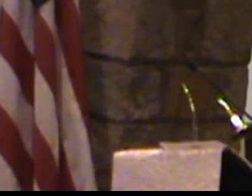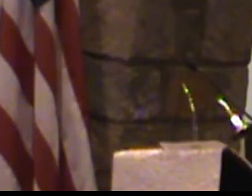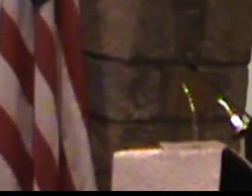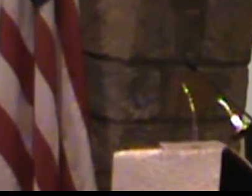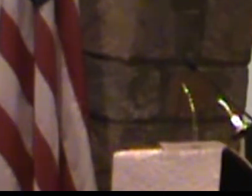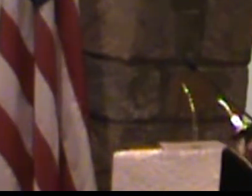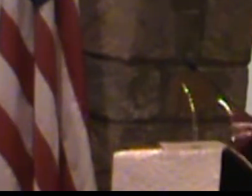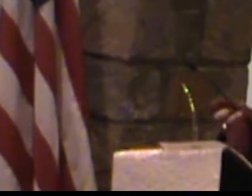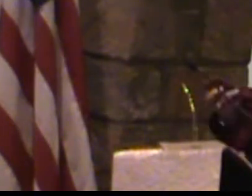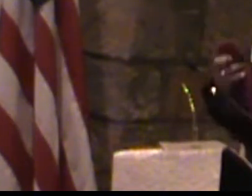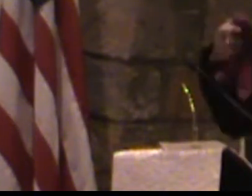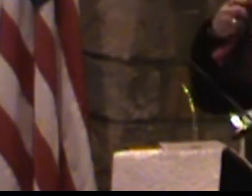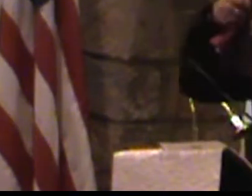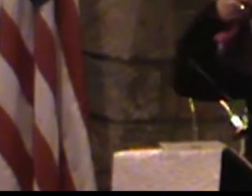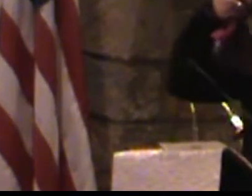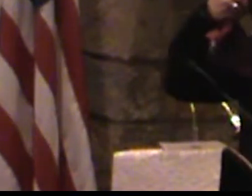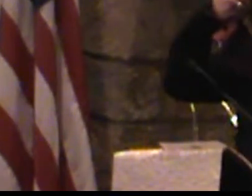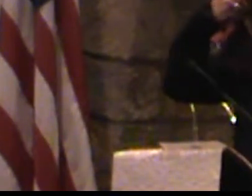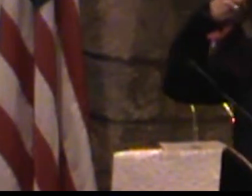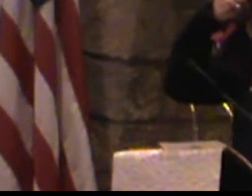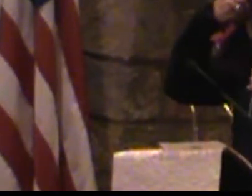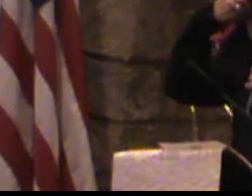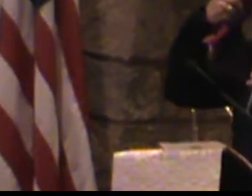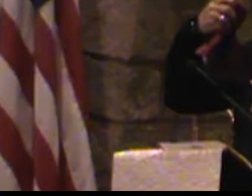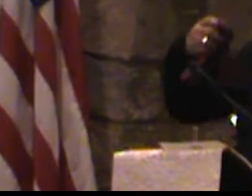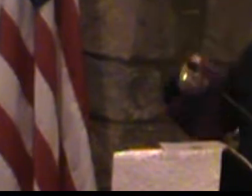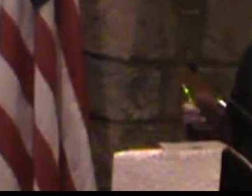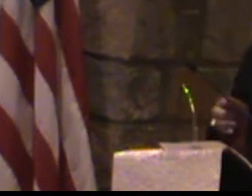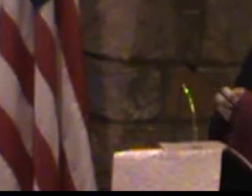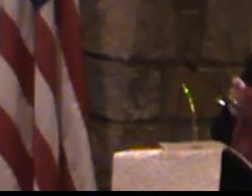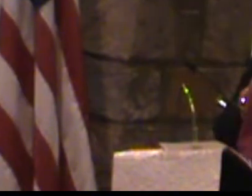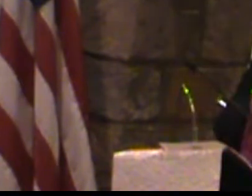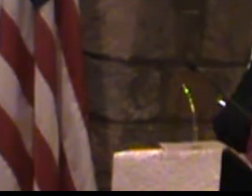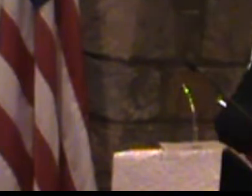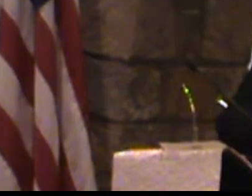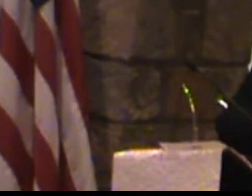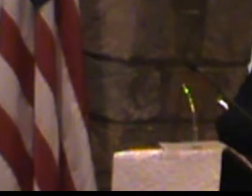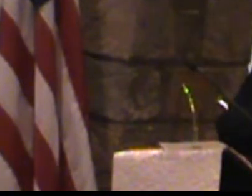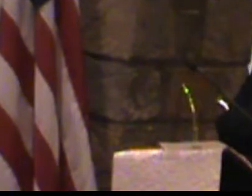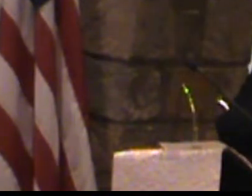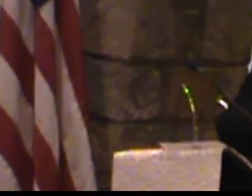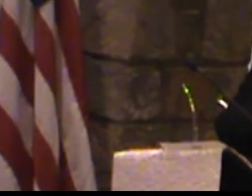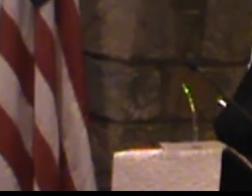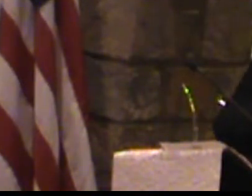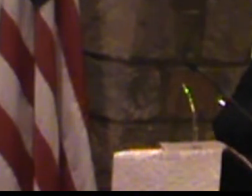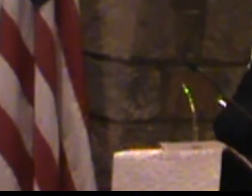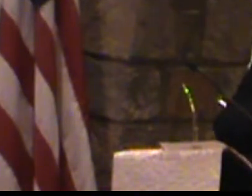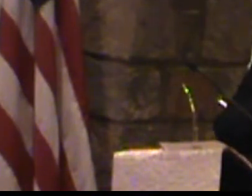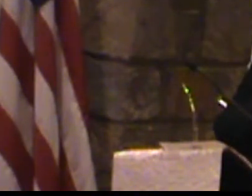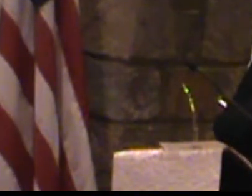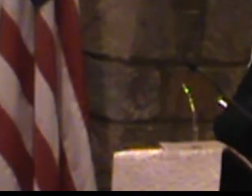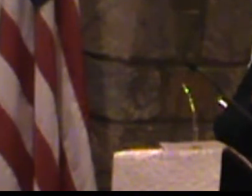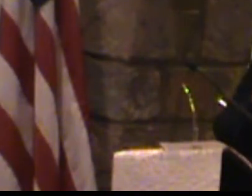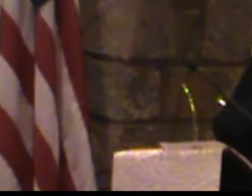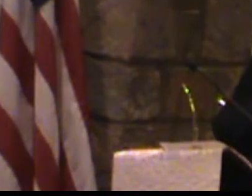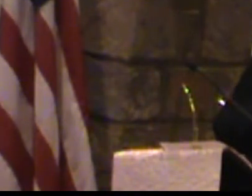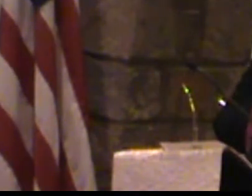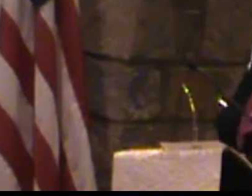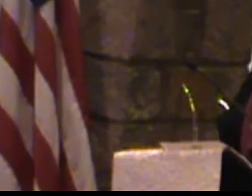may be seated in the presence of the Lord. As we think about the old becoming